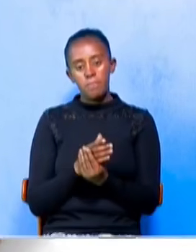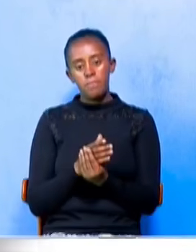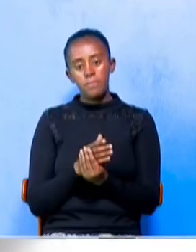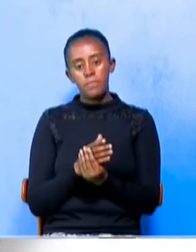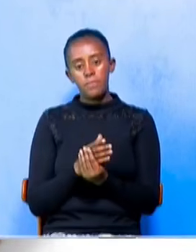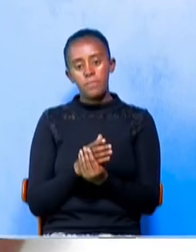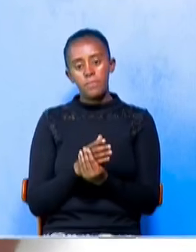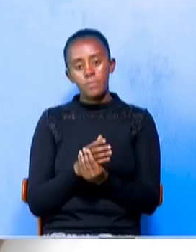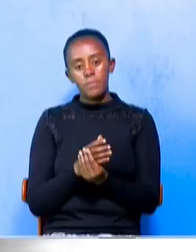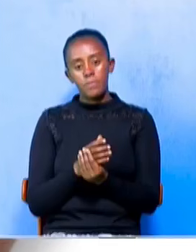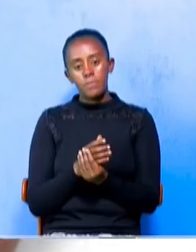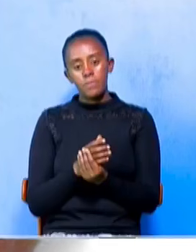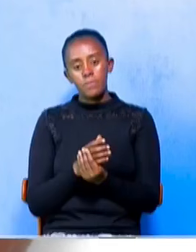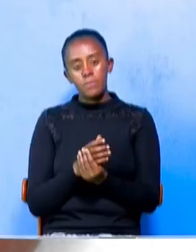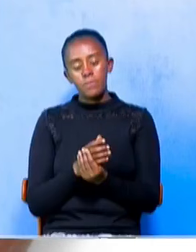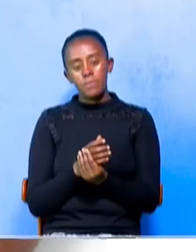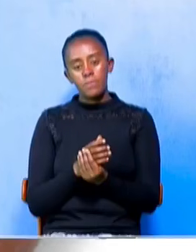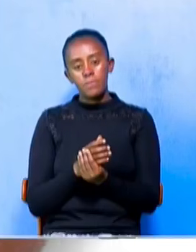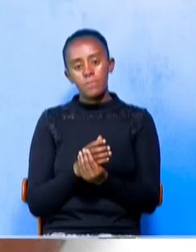in